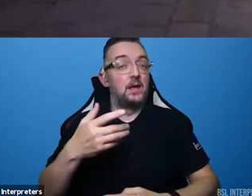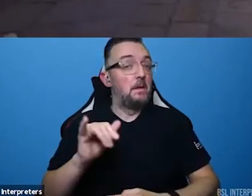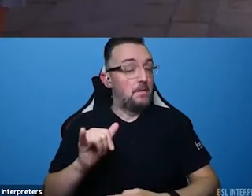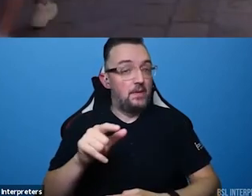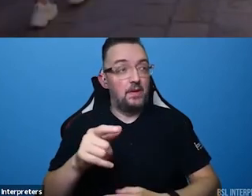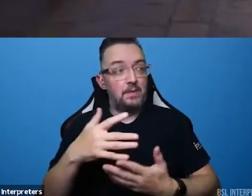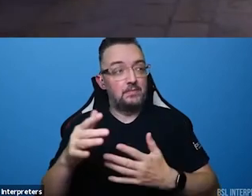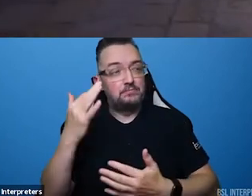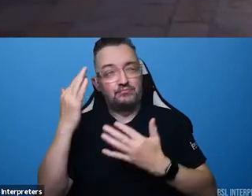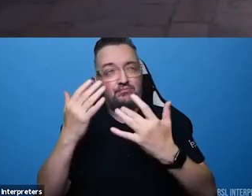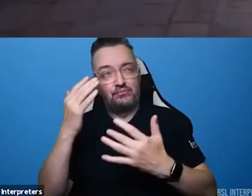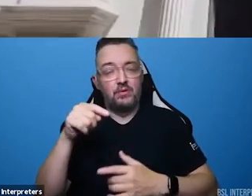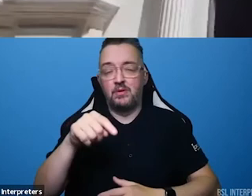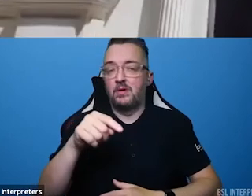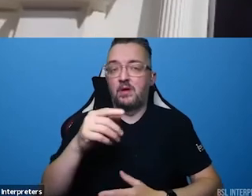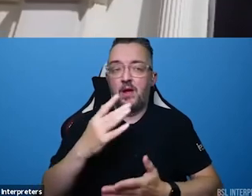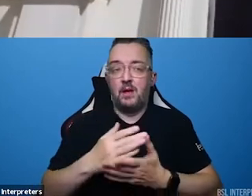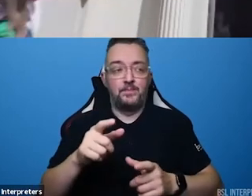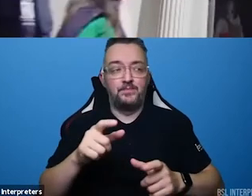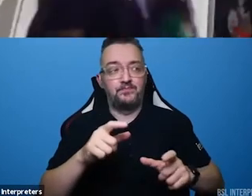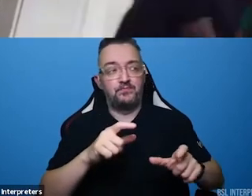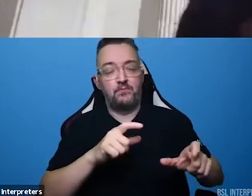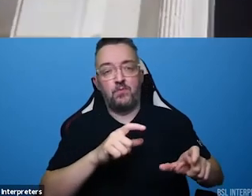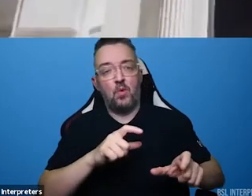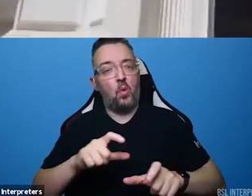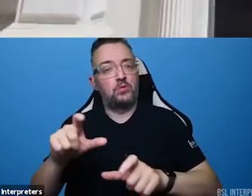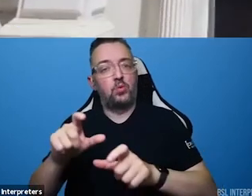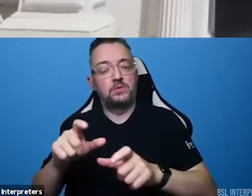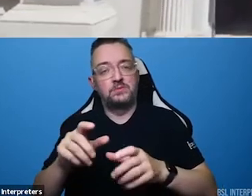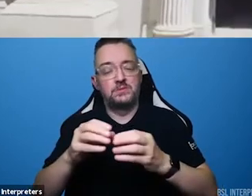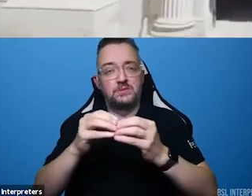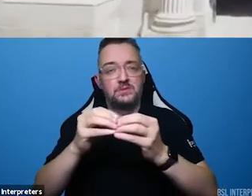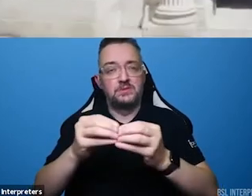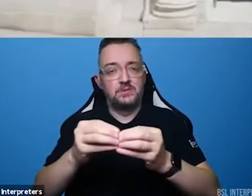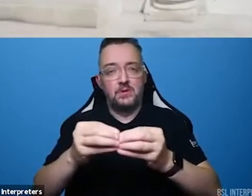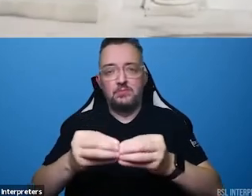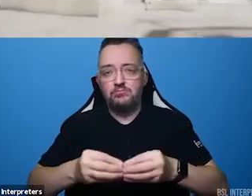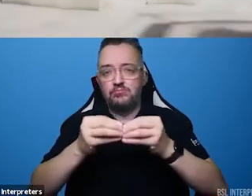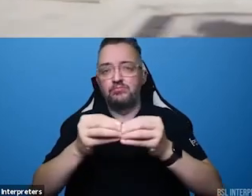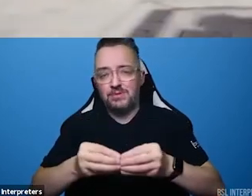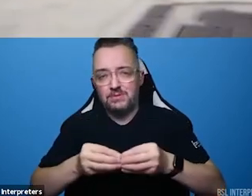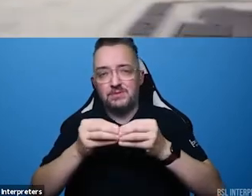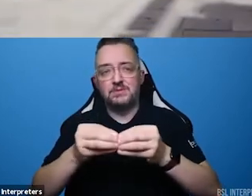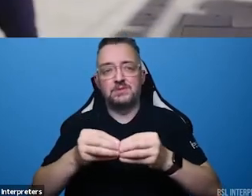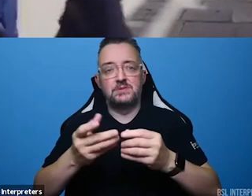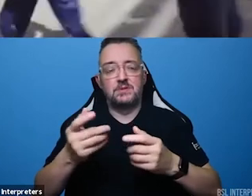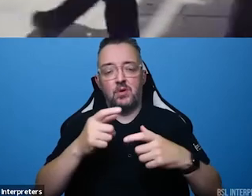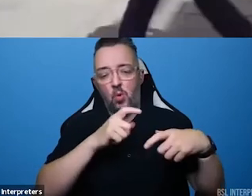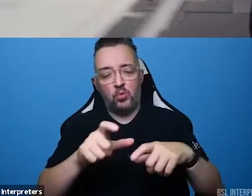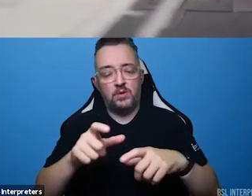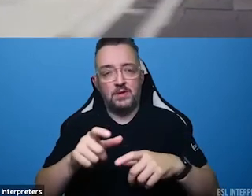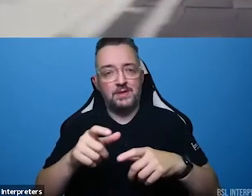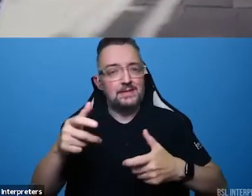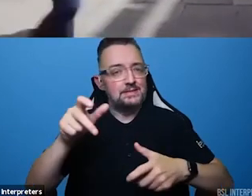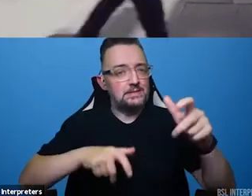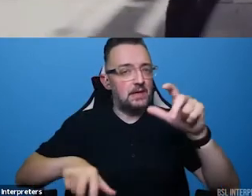as an ongoing rehearsal or an artistic and scientific feasibility